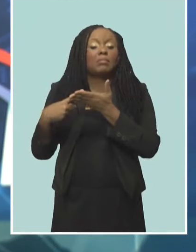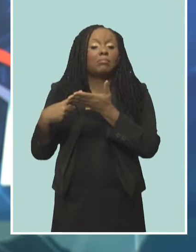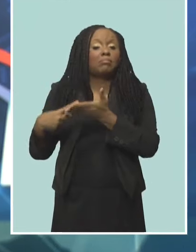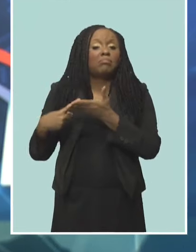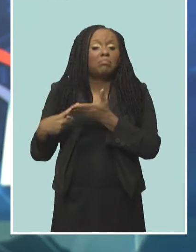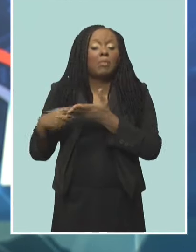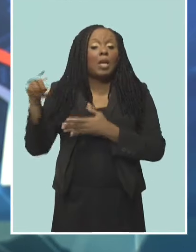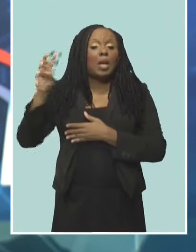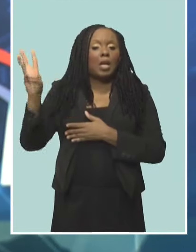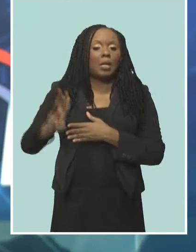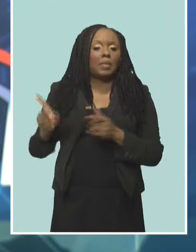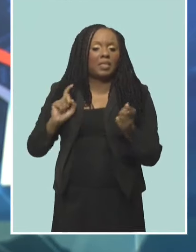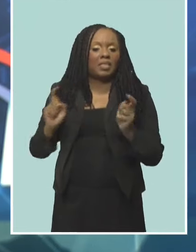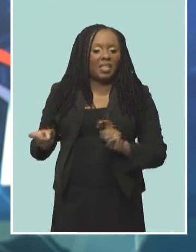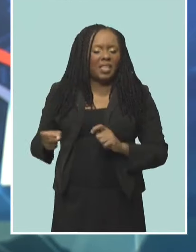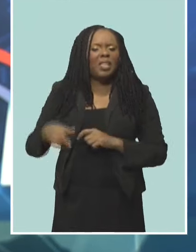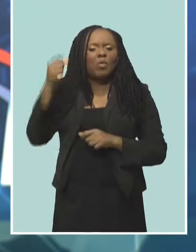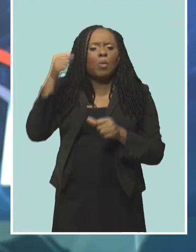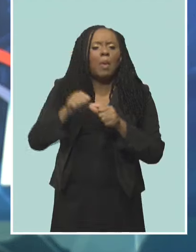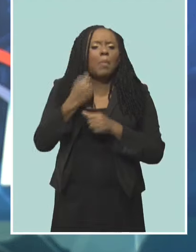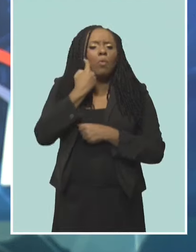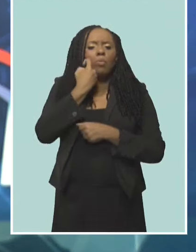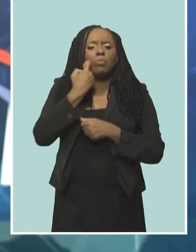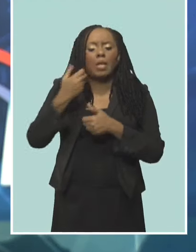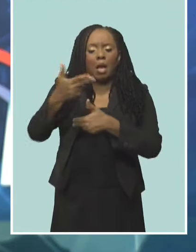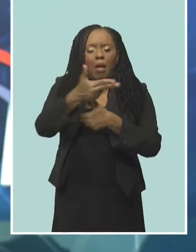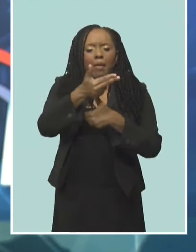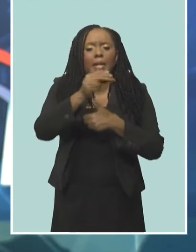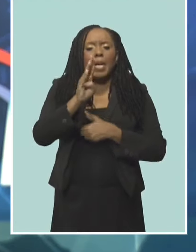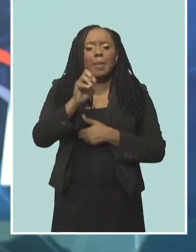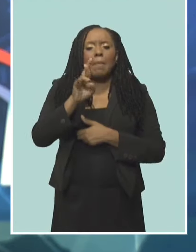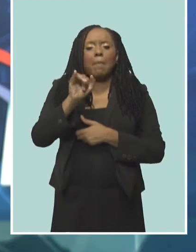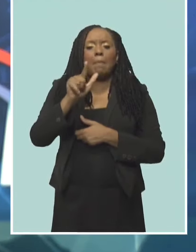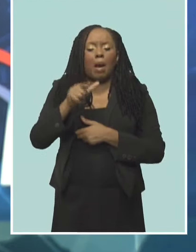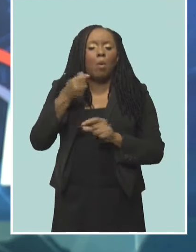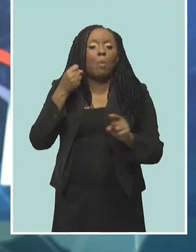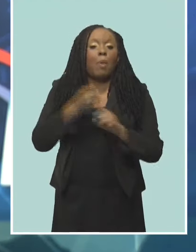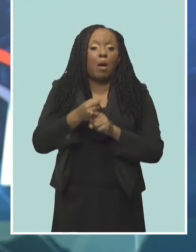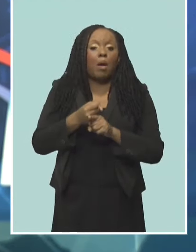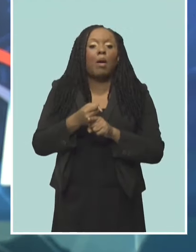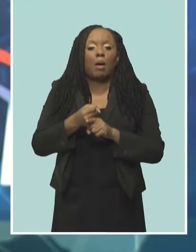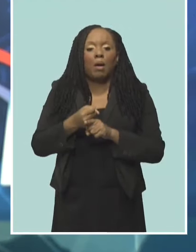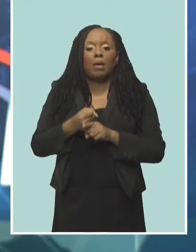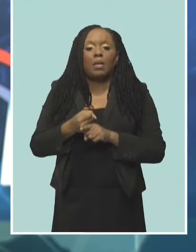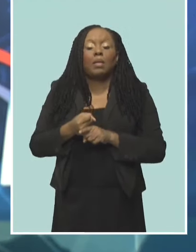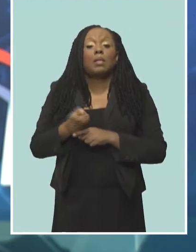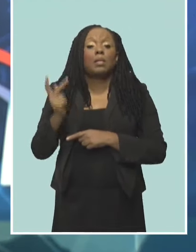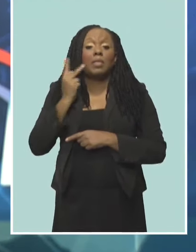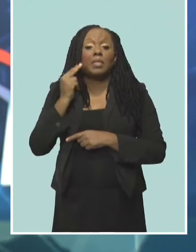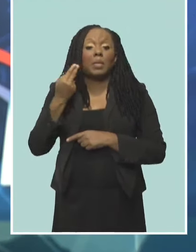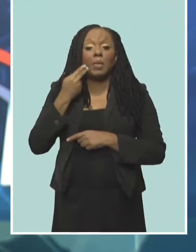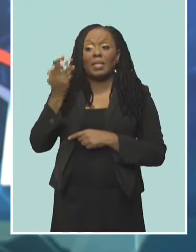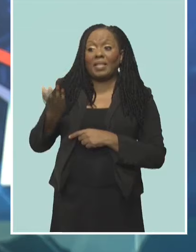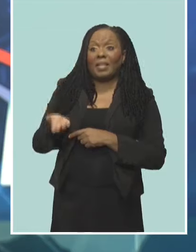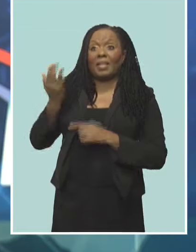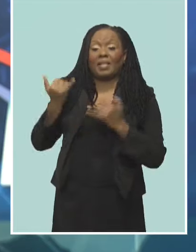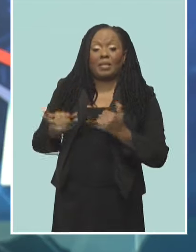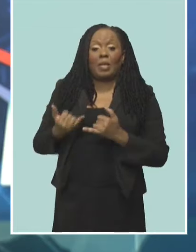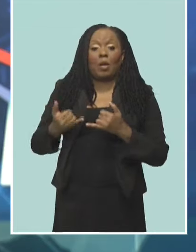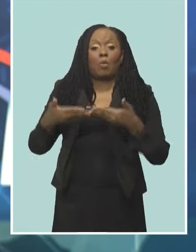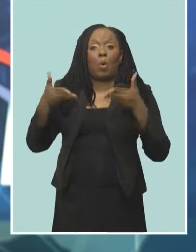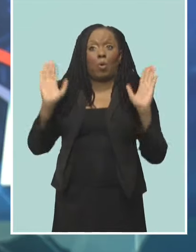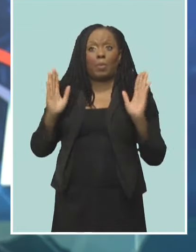to pick up the pieces after the passage of Hurricane Beryl. Our Crystal Hoyt is in Grenada, where that official opening ceremony is taking place.